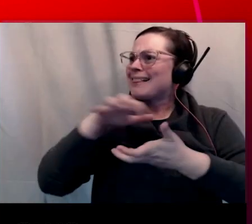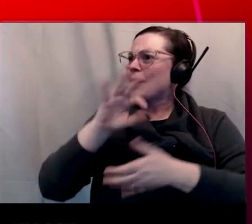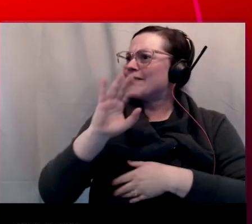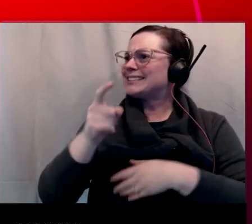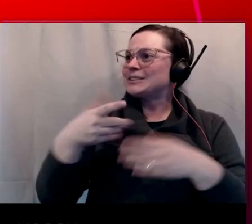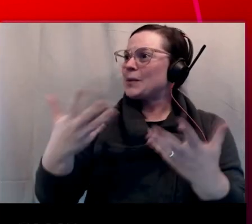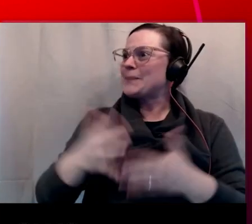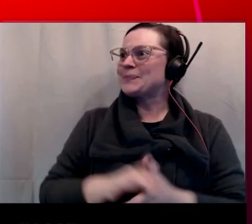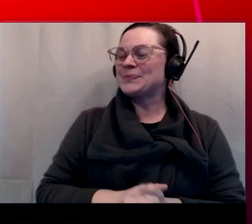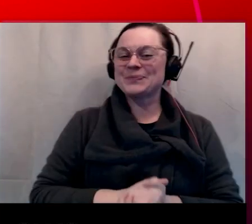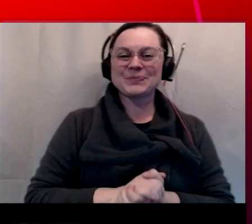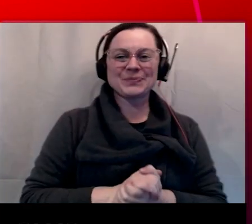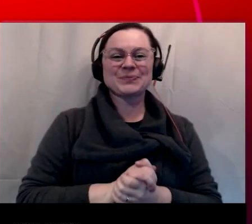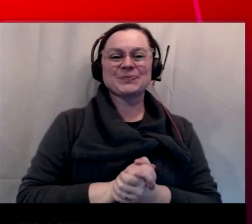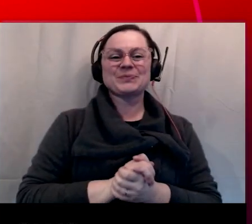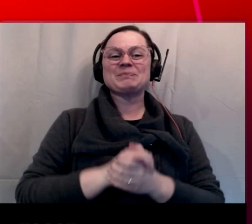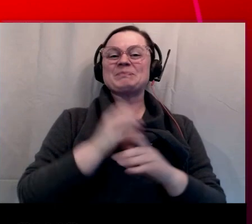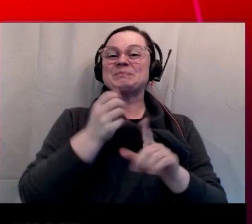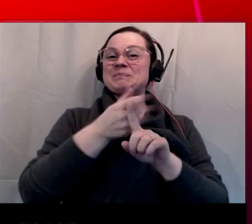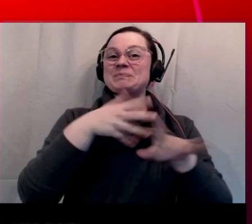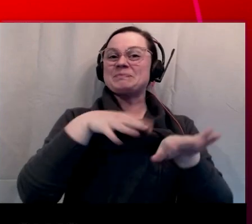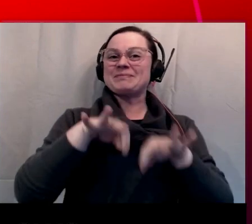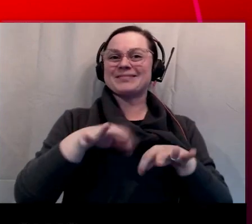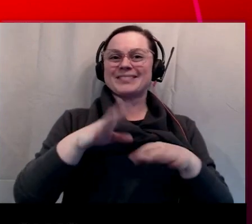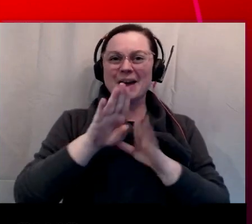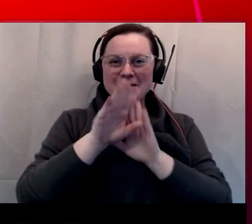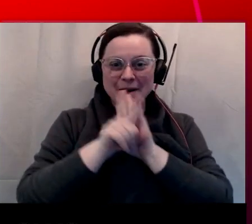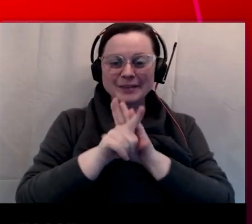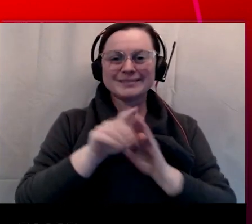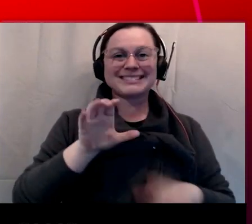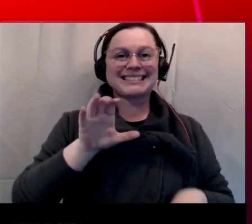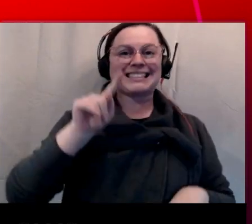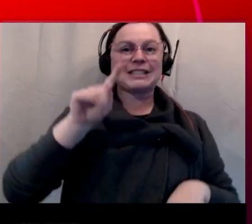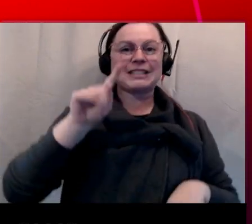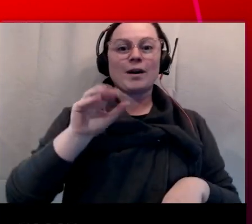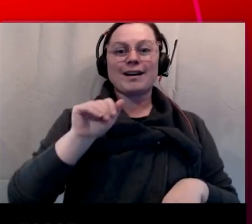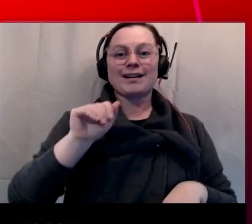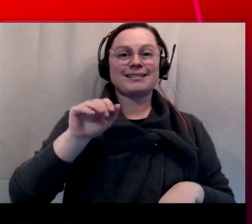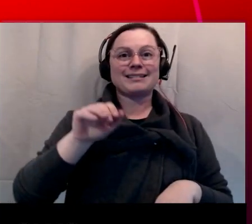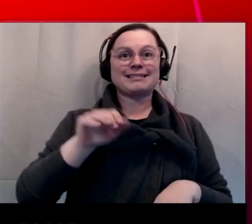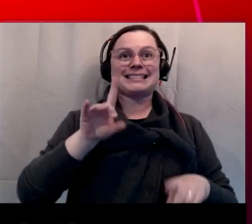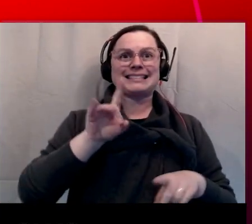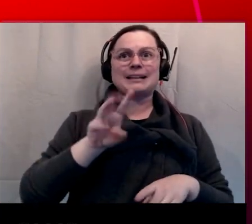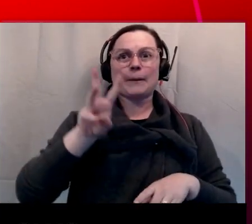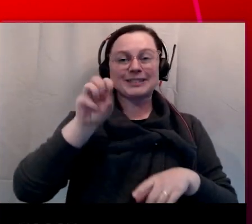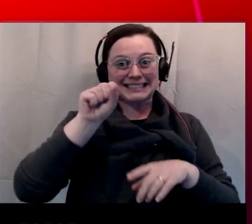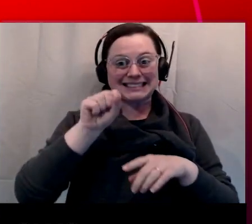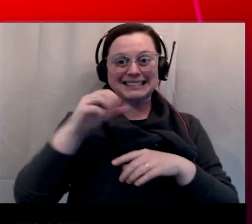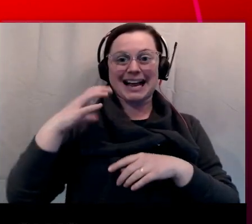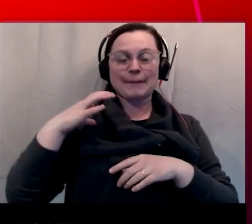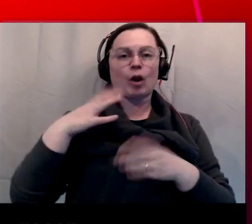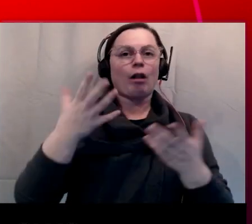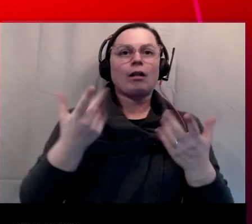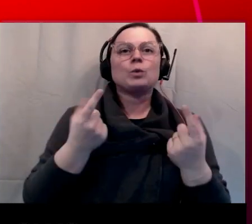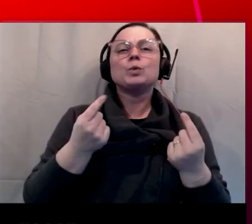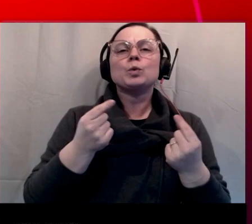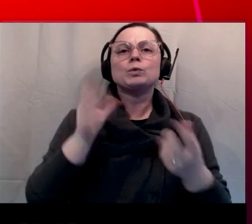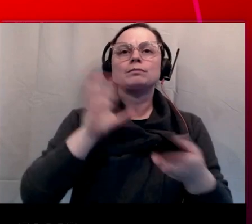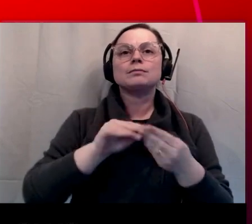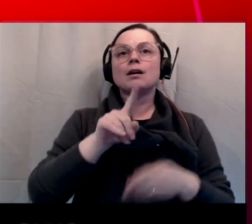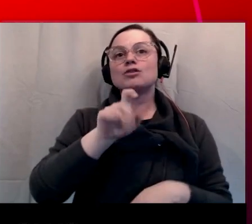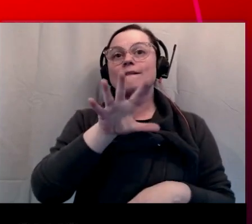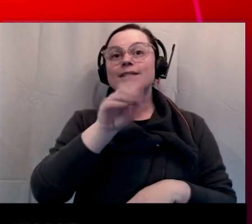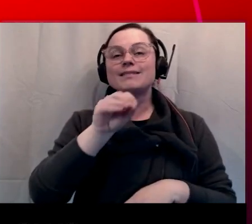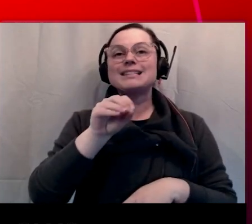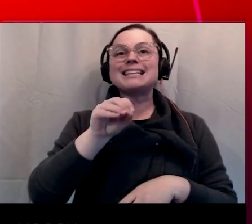so let me give you a little bit of background. Okay. As the CTO of ESW Capital, we are a group of about 150 enterprise software